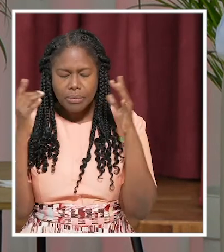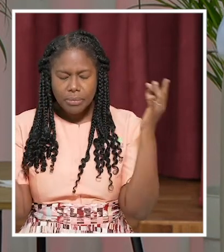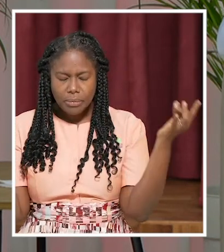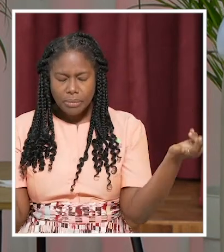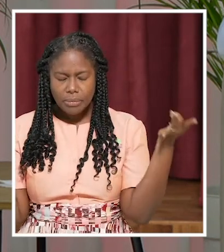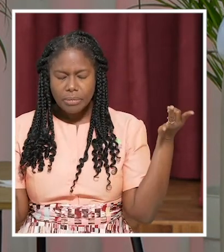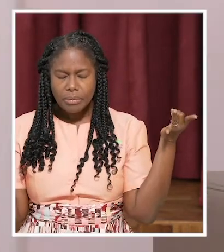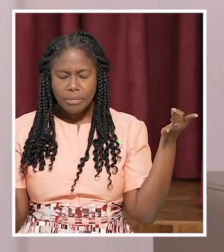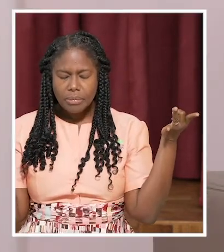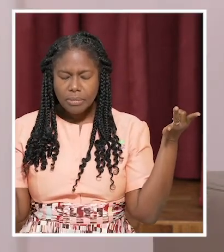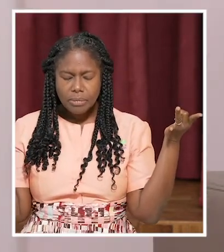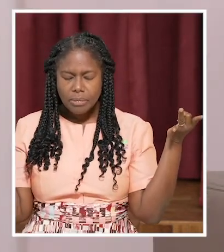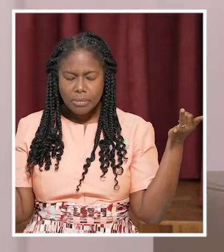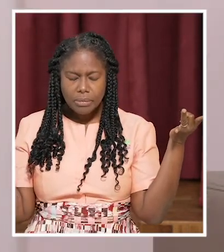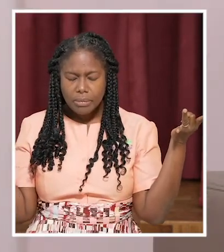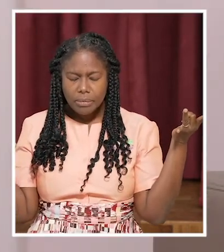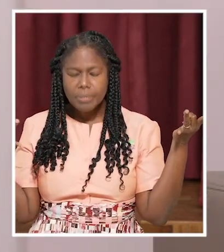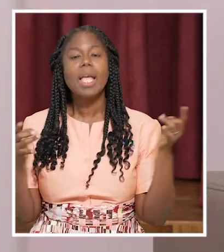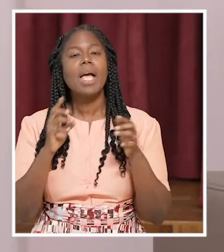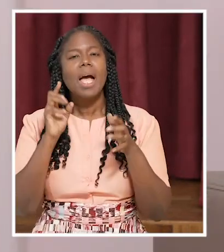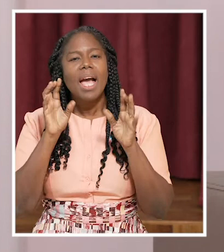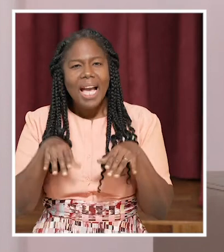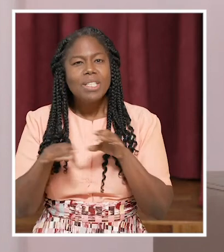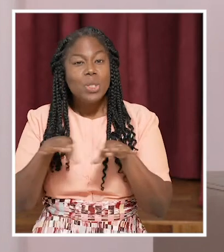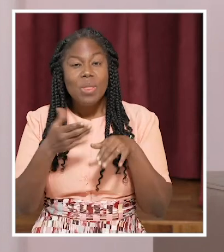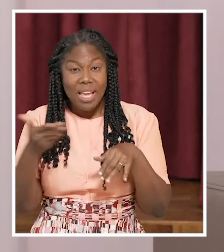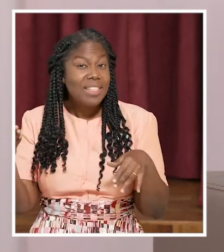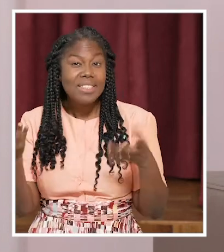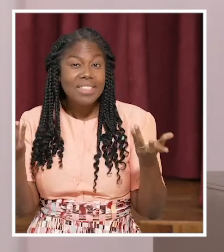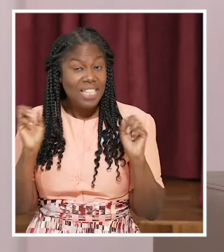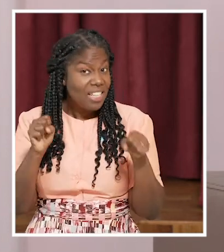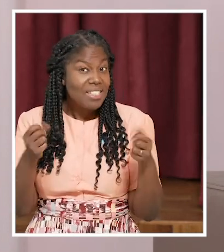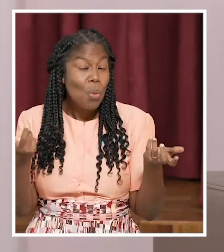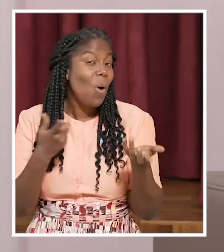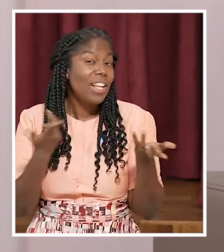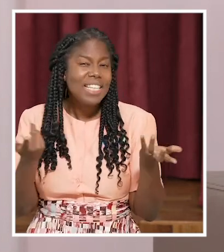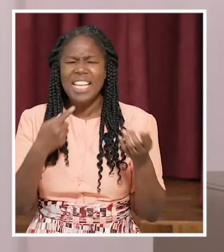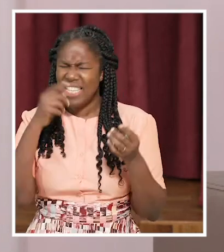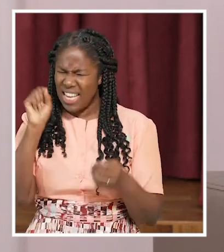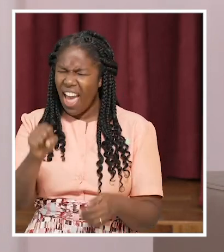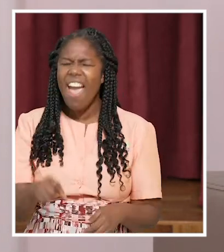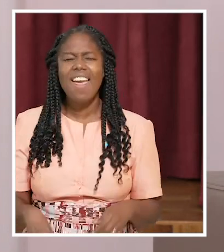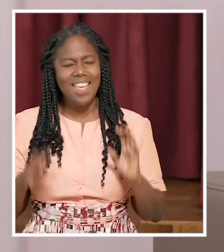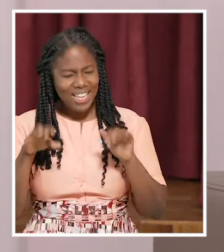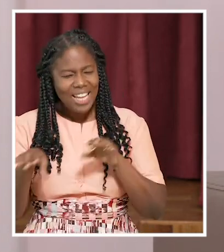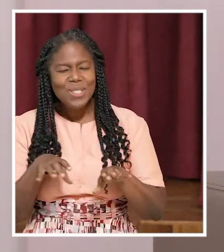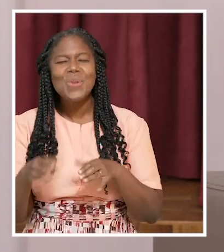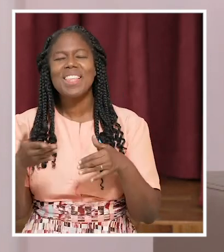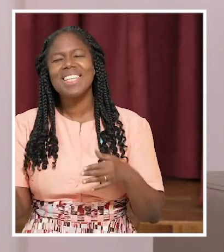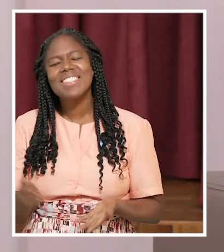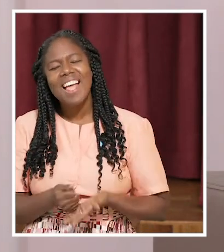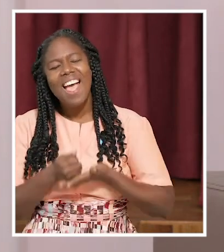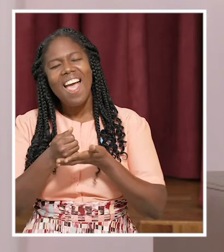situation like that? Absolutely. There are physical things that we can do to help us to be healthier mentally. So that